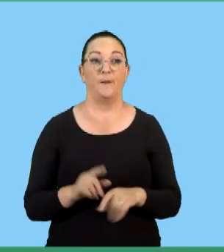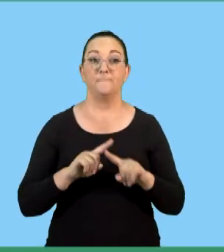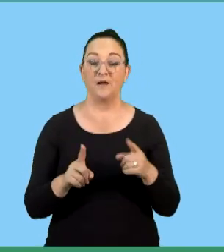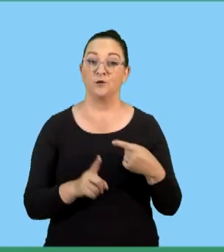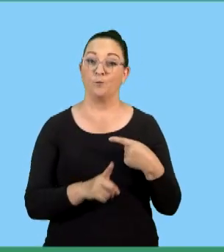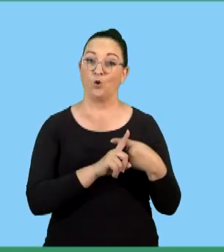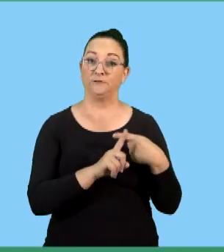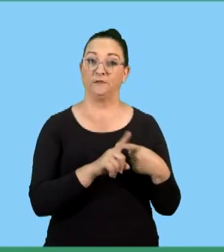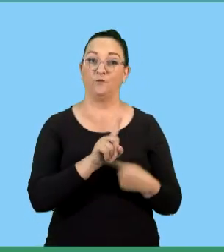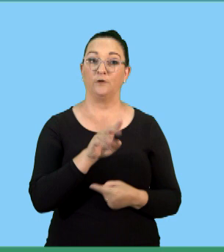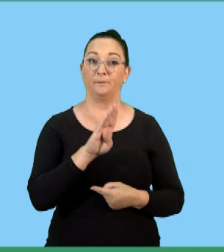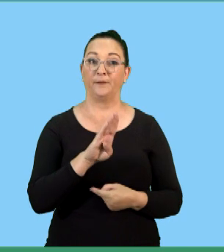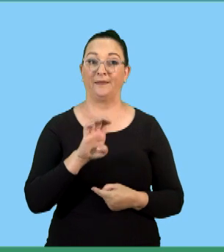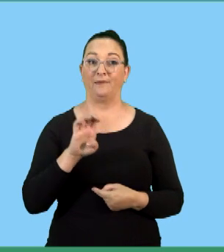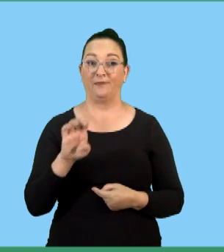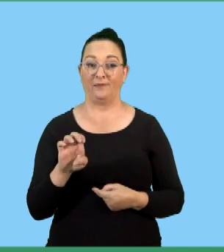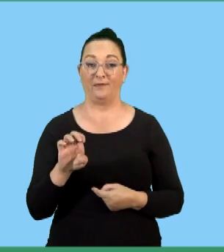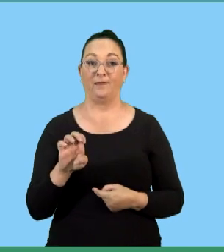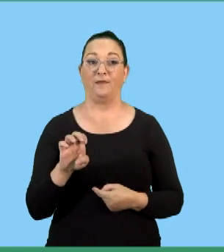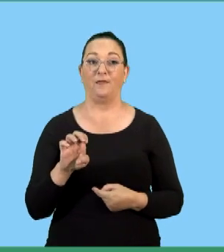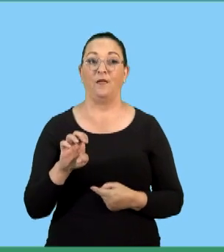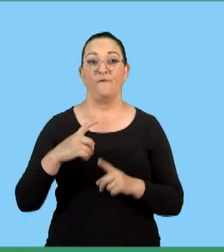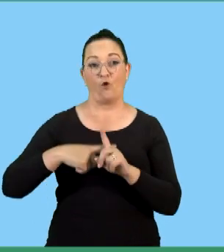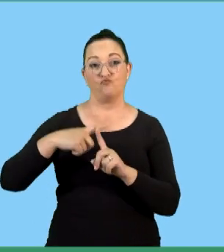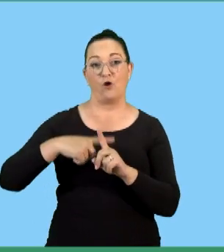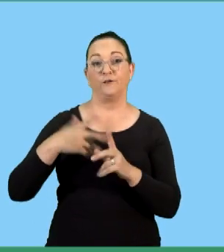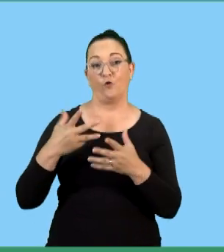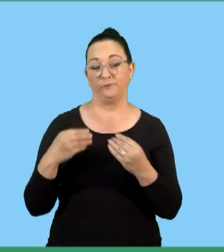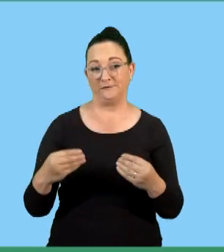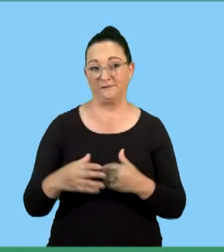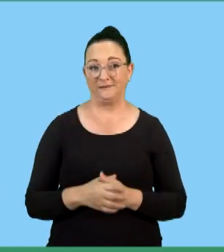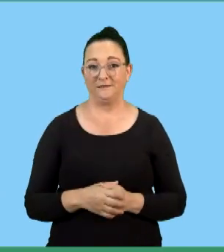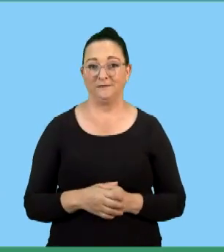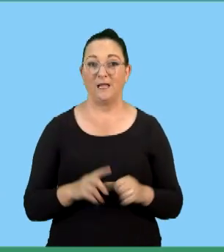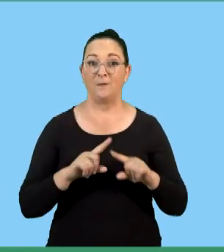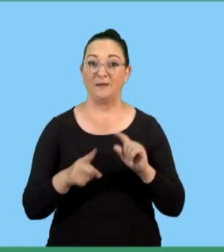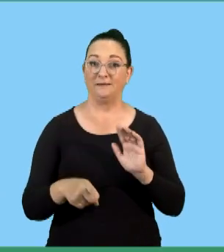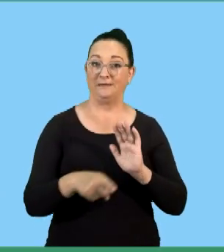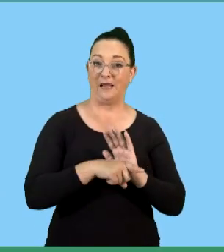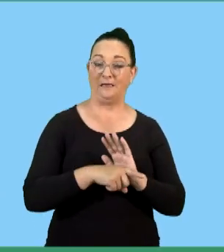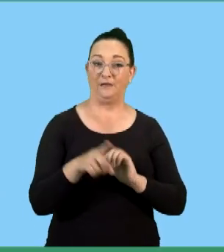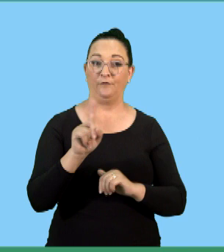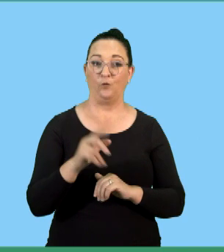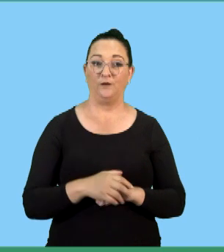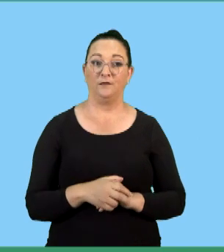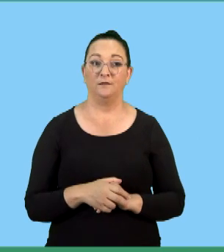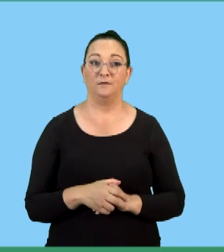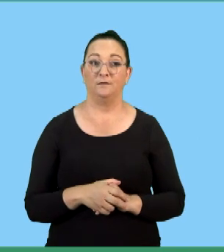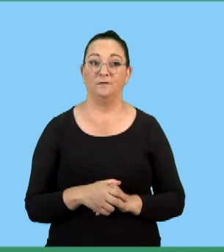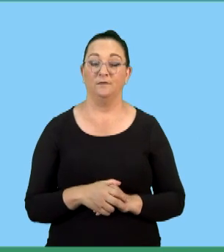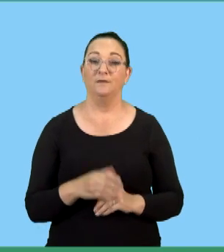positively on the BEE ratings for businesses. Then the disadvantages of that is that fines